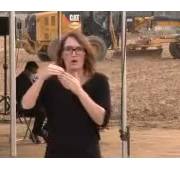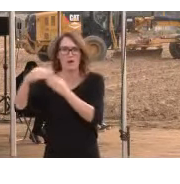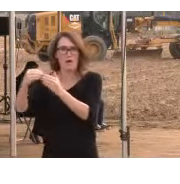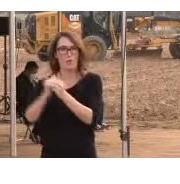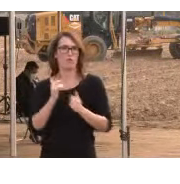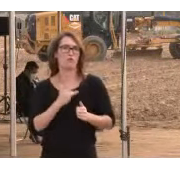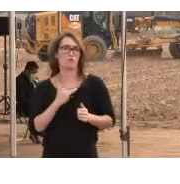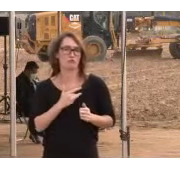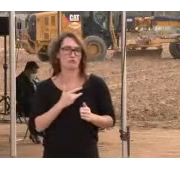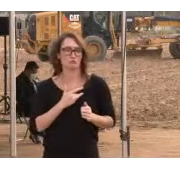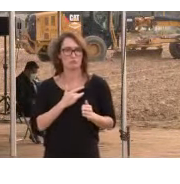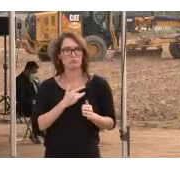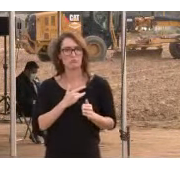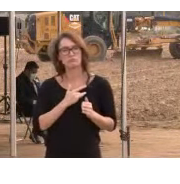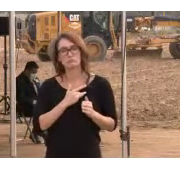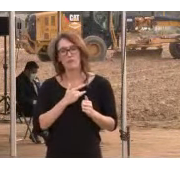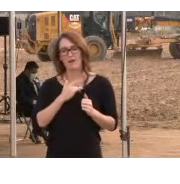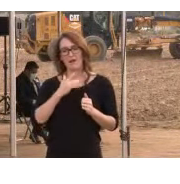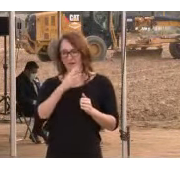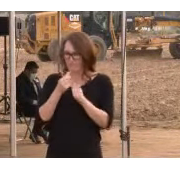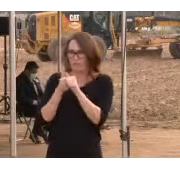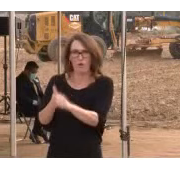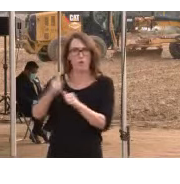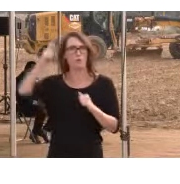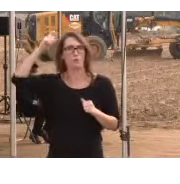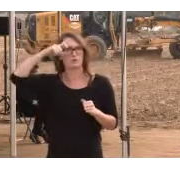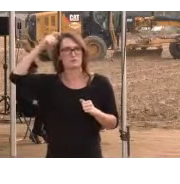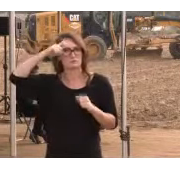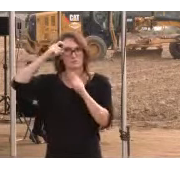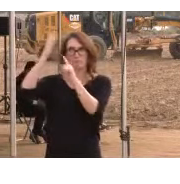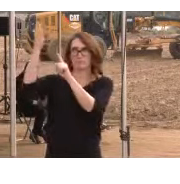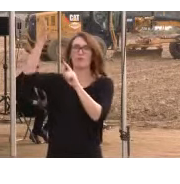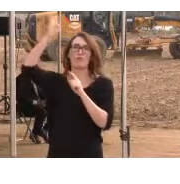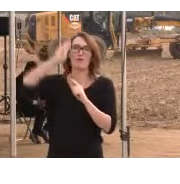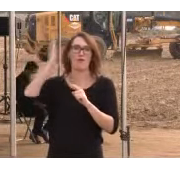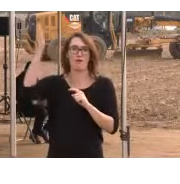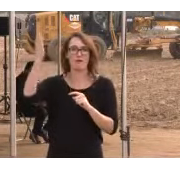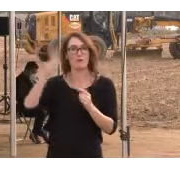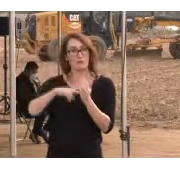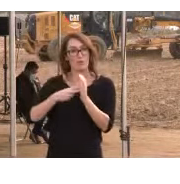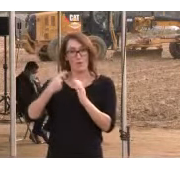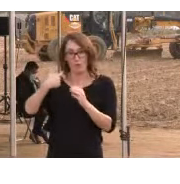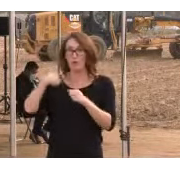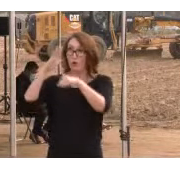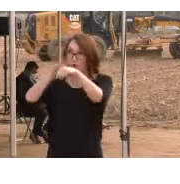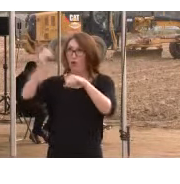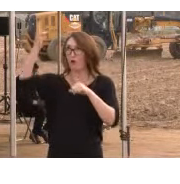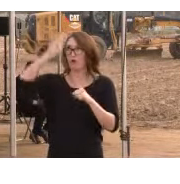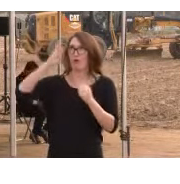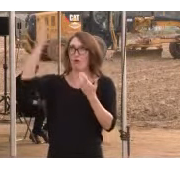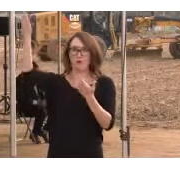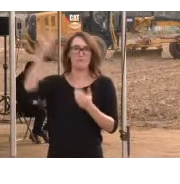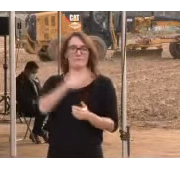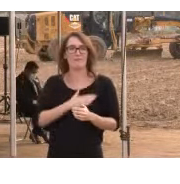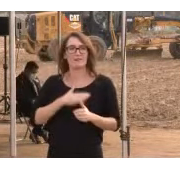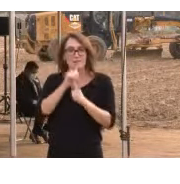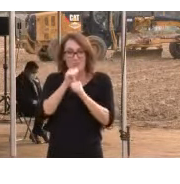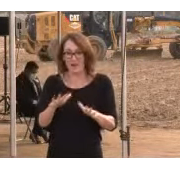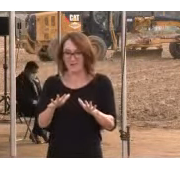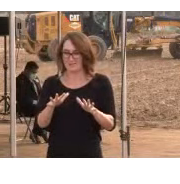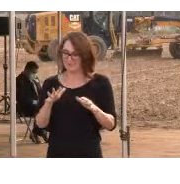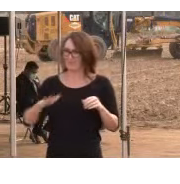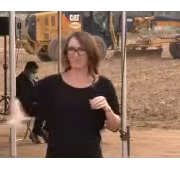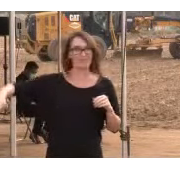and words of wisdom, God. And so, God, we call on you now to bless